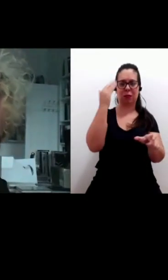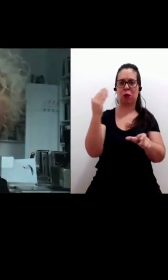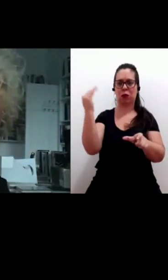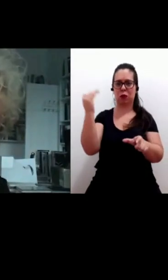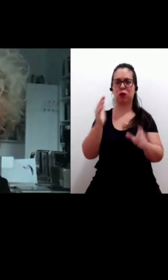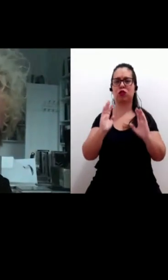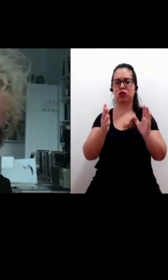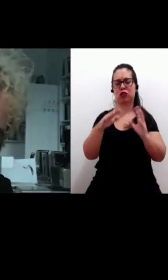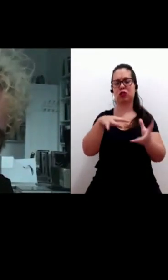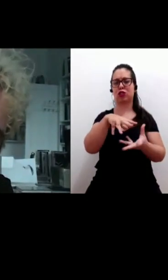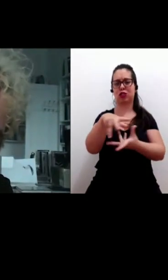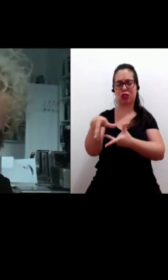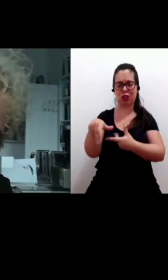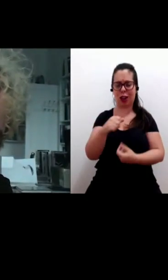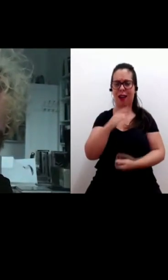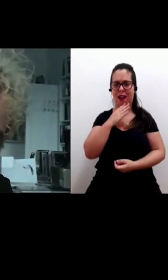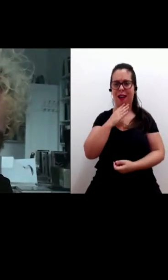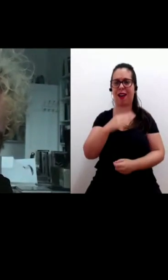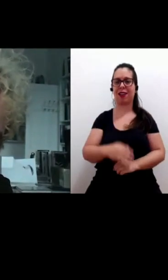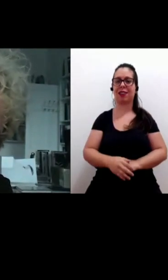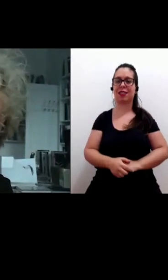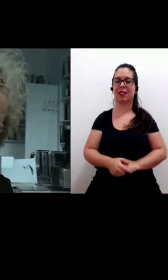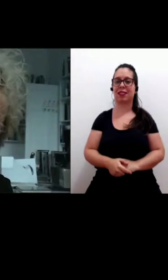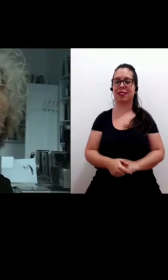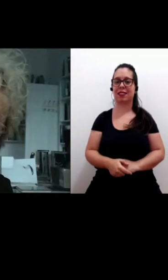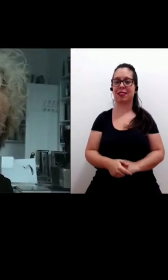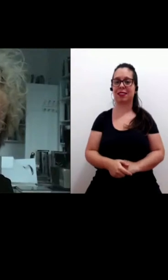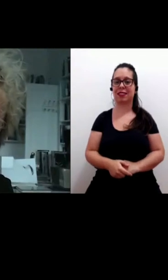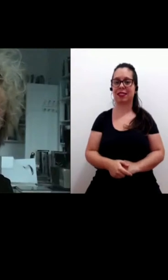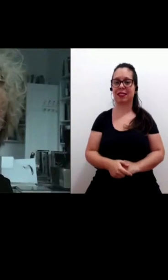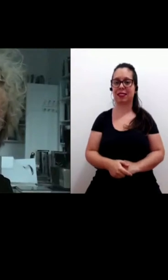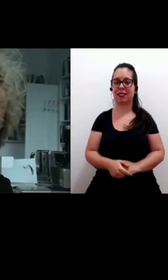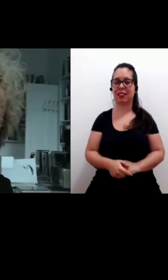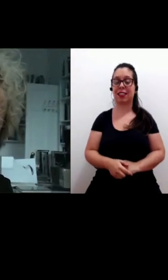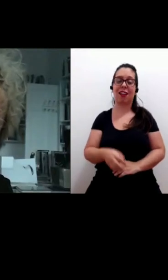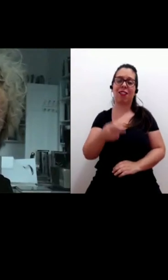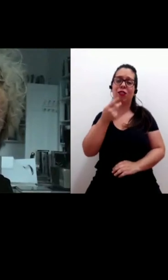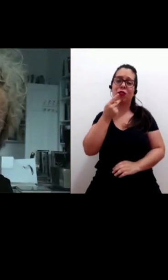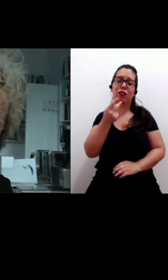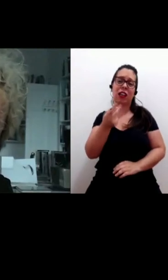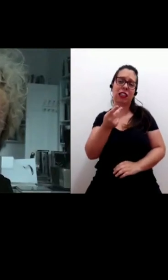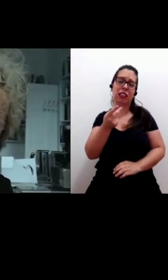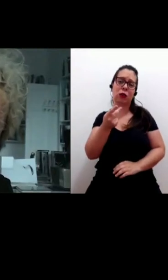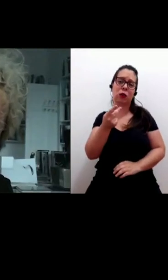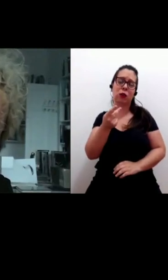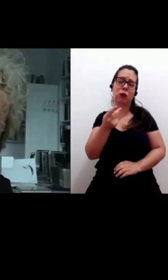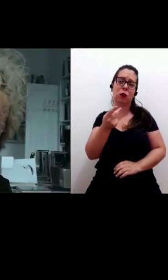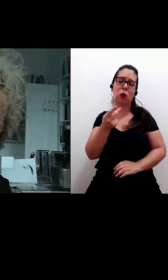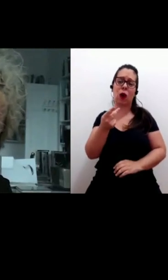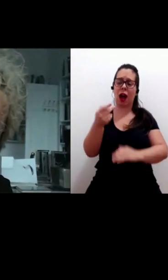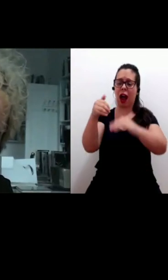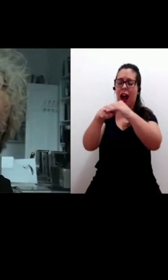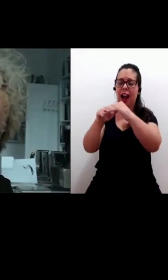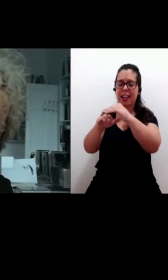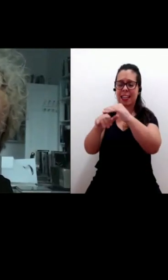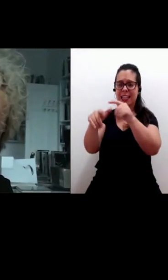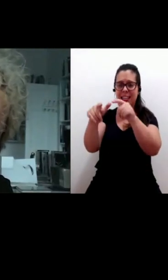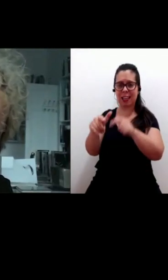world-renowned filmmakers. Yeah. And we are talking about film archives, and I think